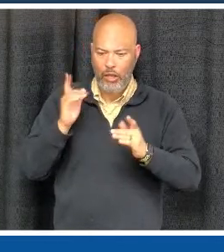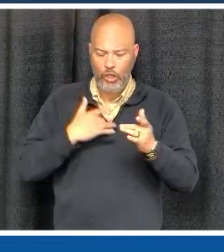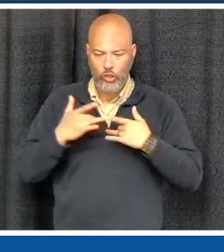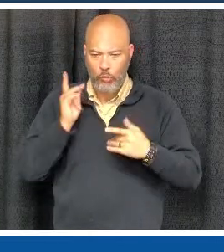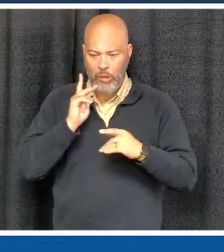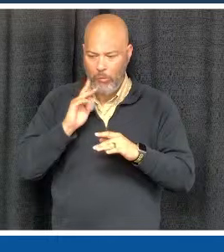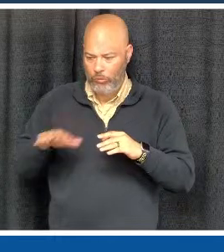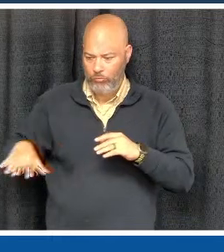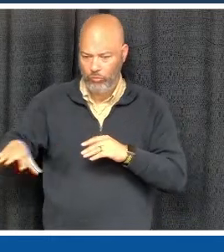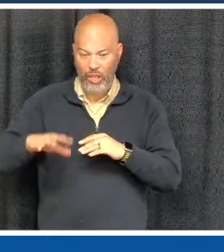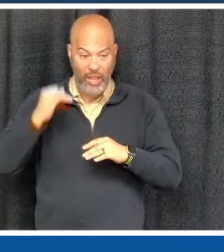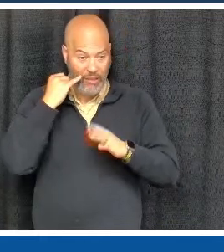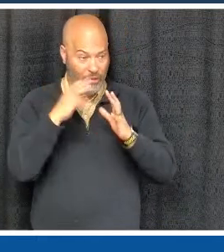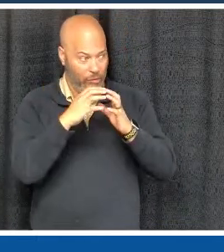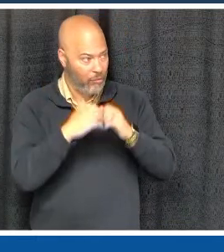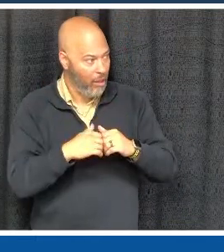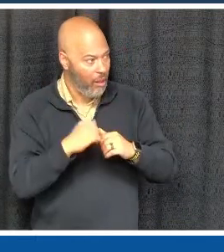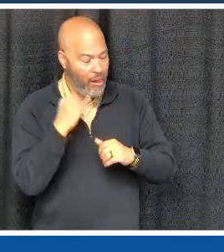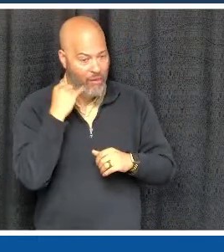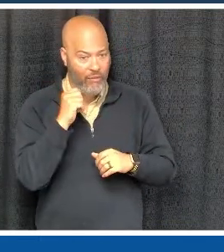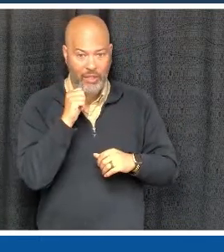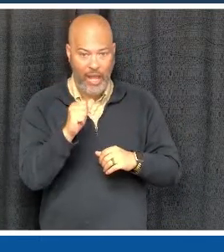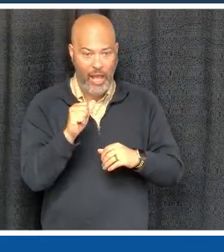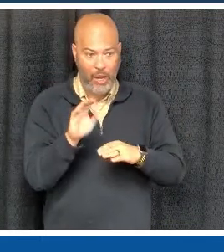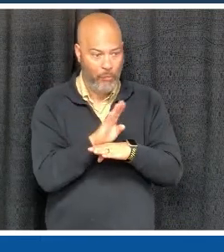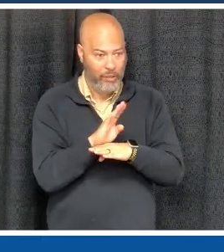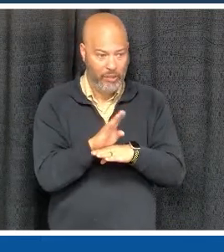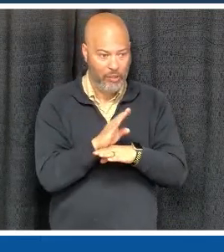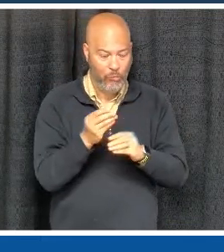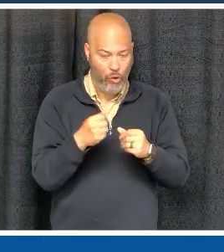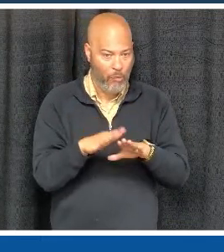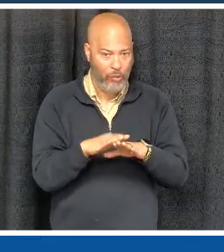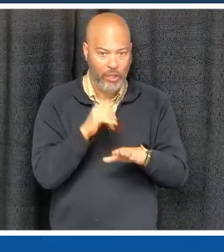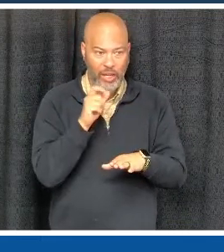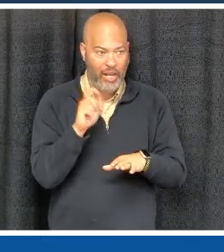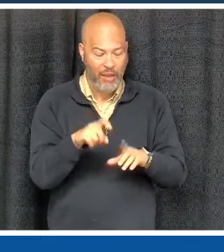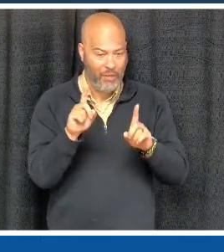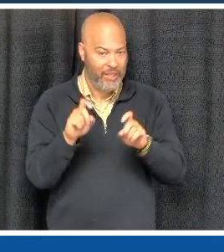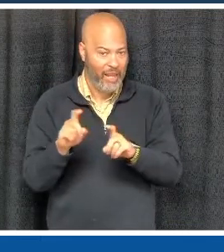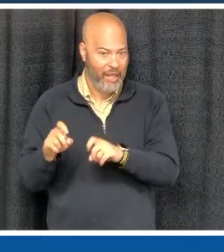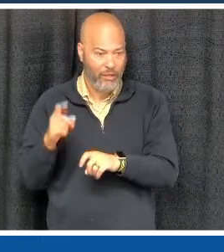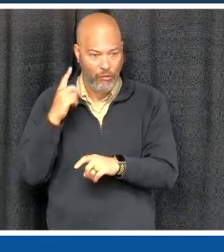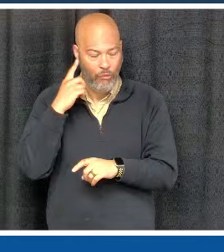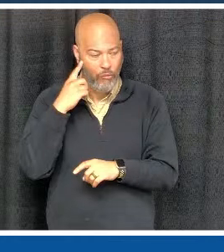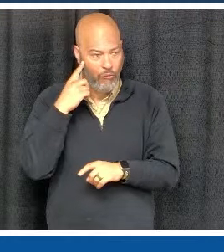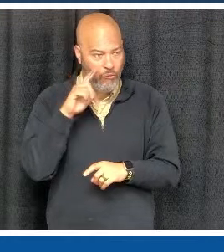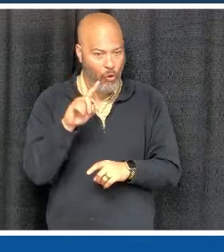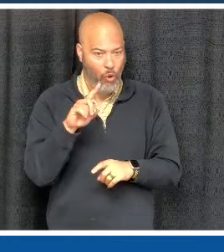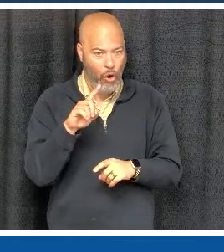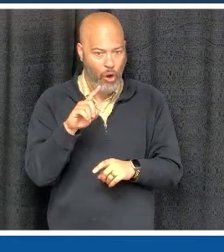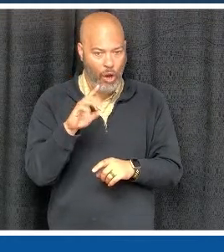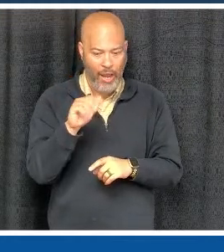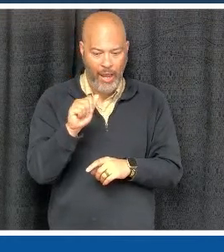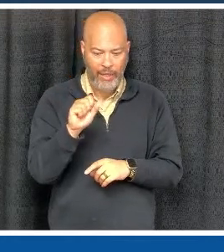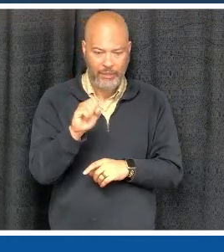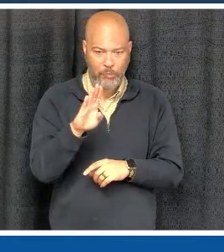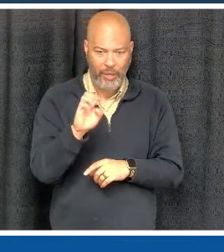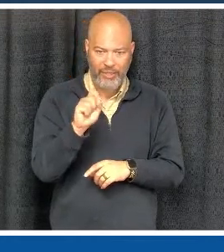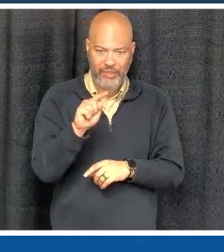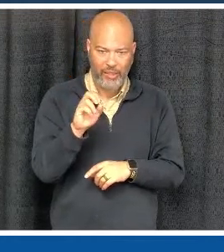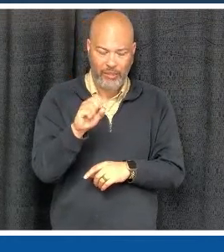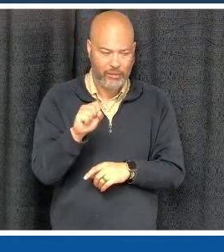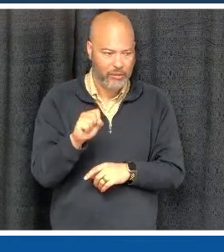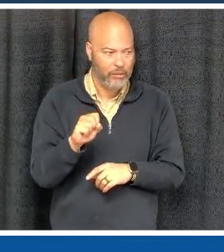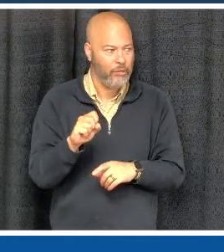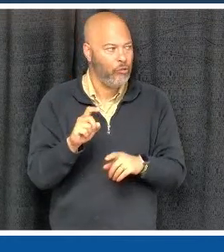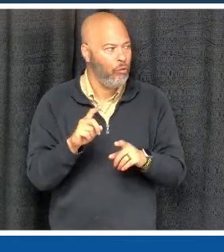go through for demolition. If it's not a commercial property, they don't necessarily have to test for asbestos. Any residential